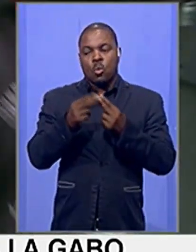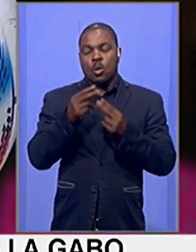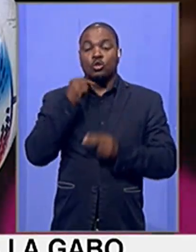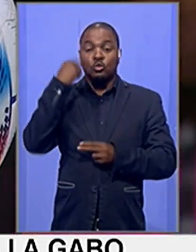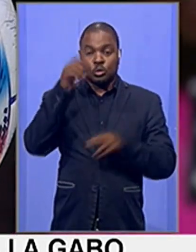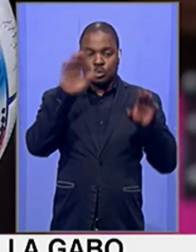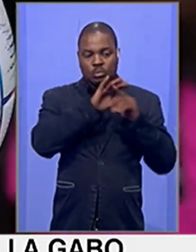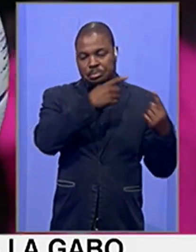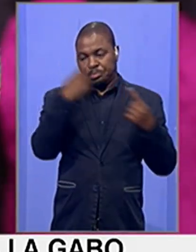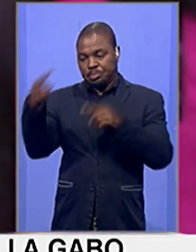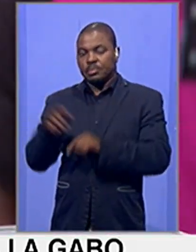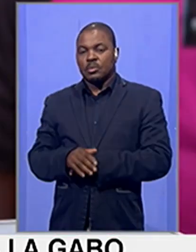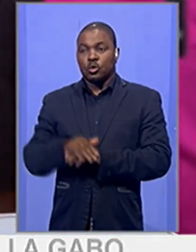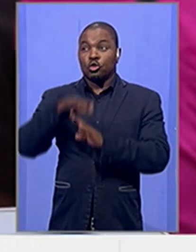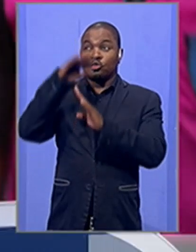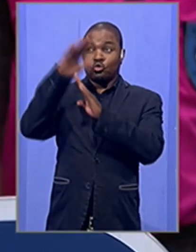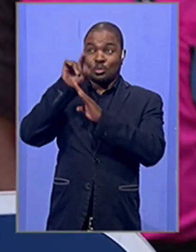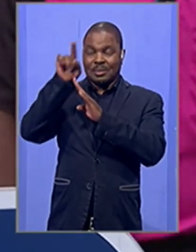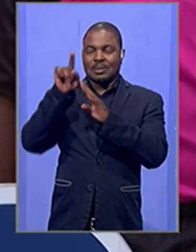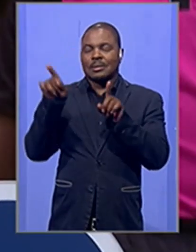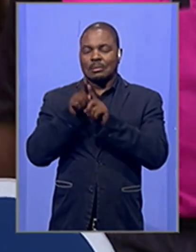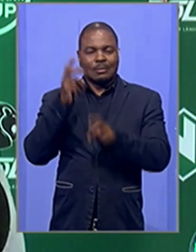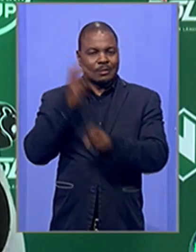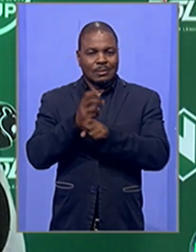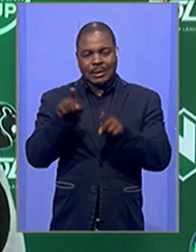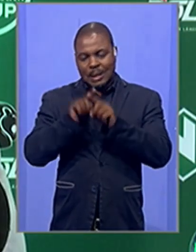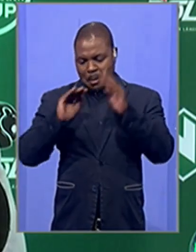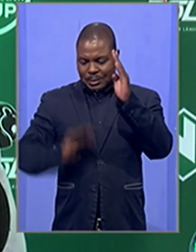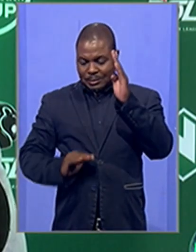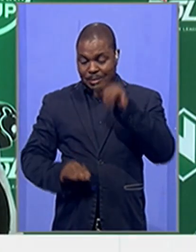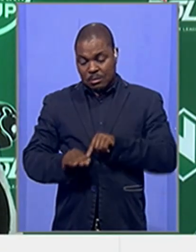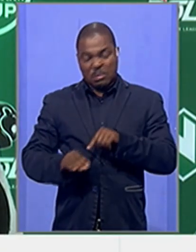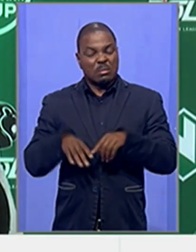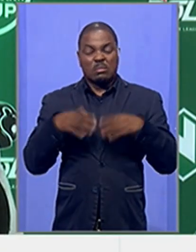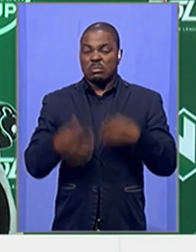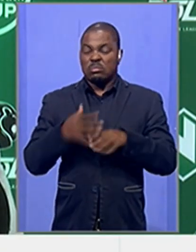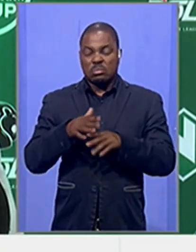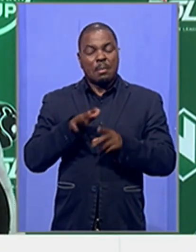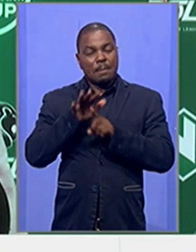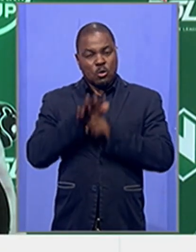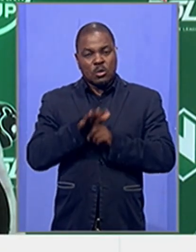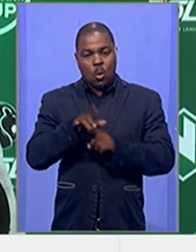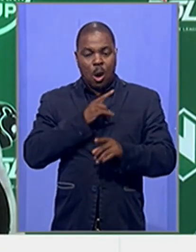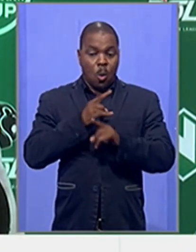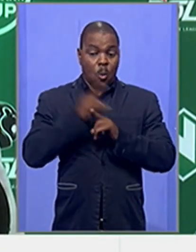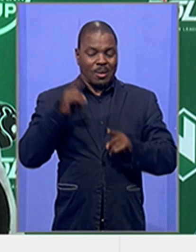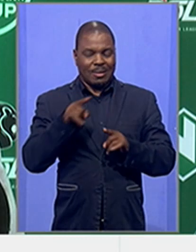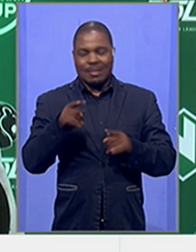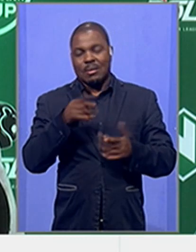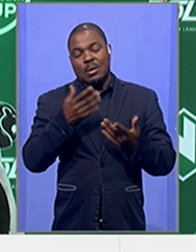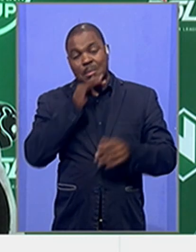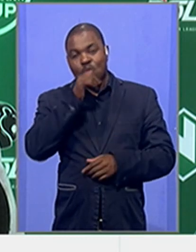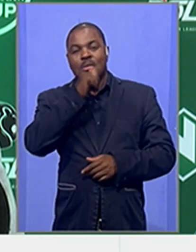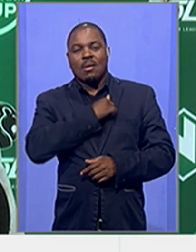It's tough at the top But it's even tougher at the bottom And pressure to win is actually a privilege And that's what we